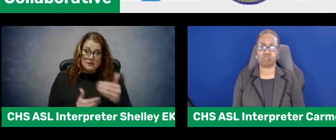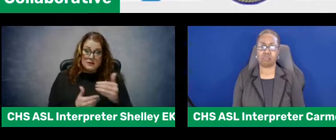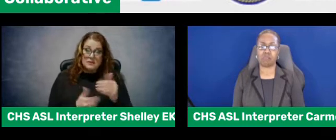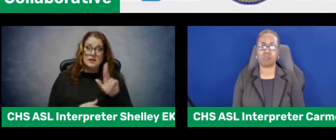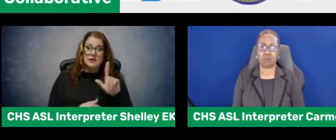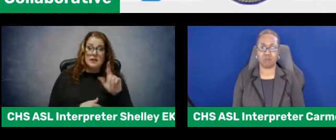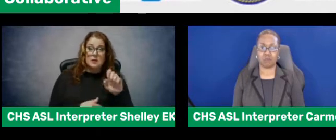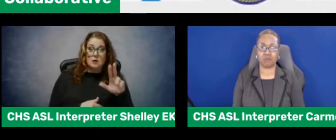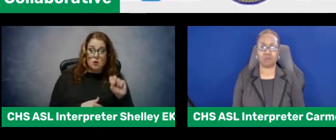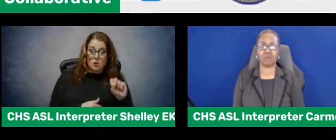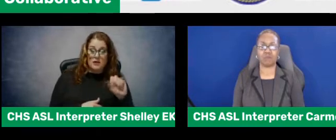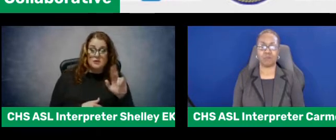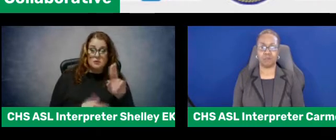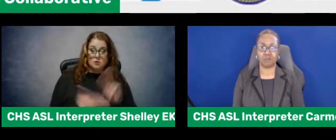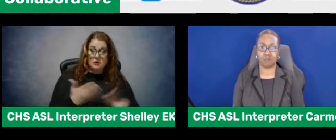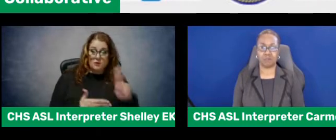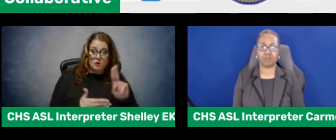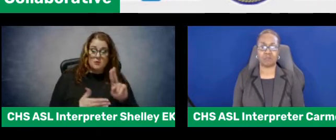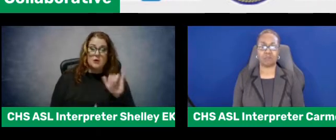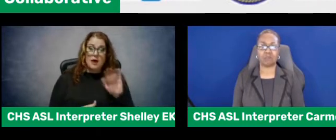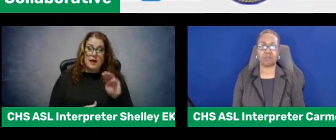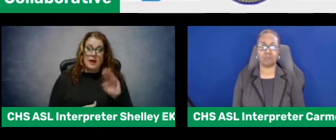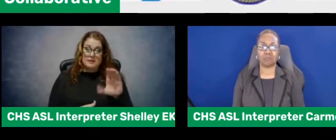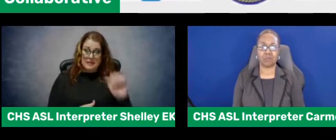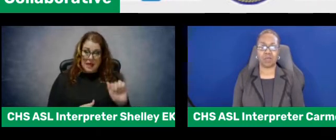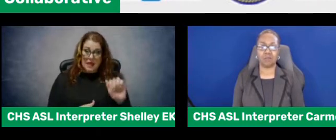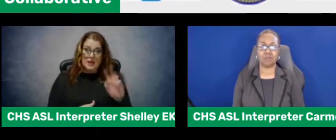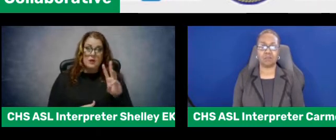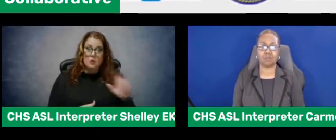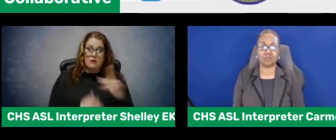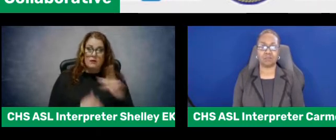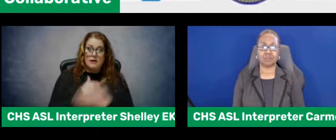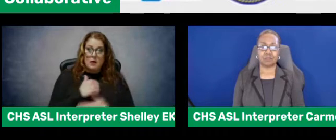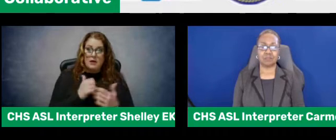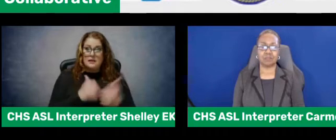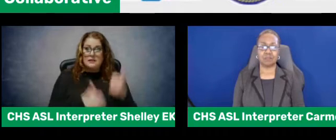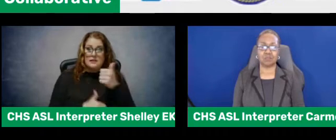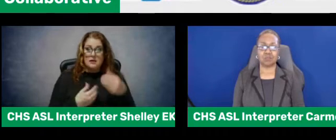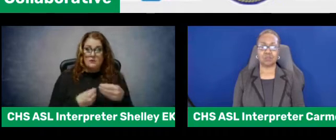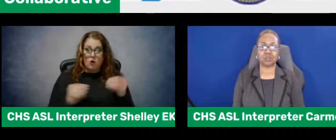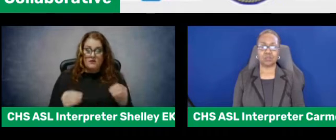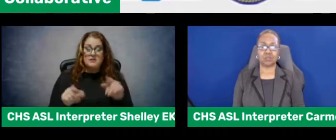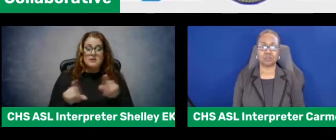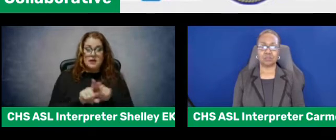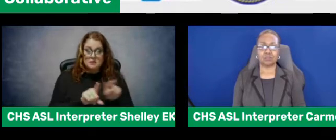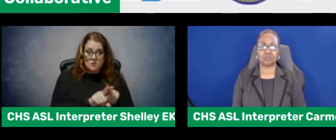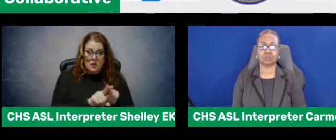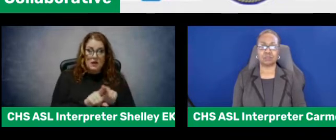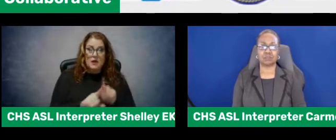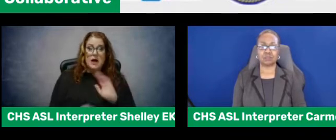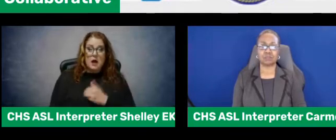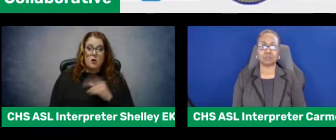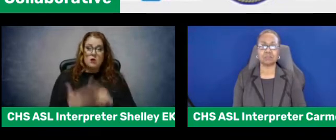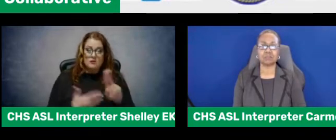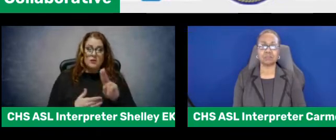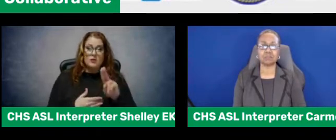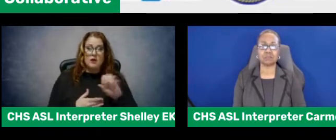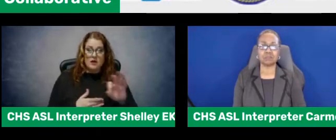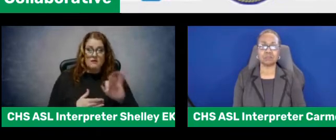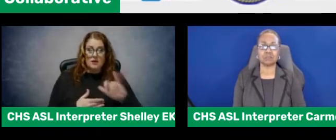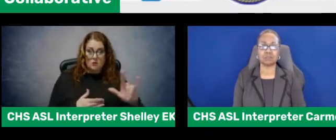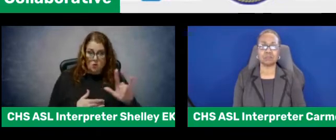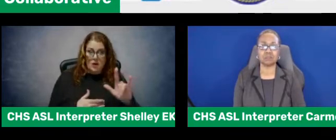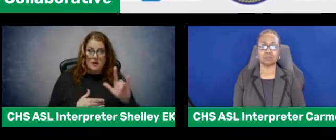University, the YMCA, our Will County Executive Office, as well as our U of I Illinois Extension and SNAP